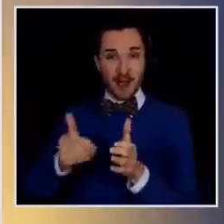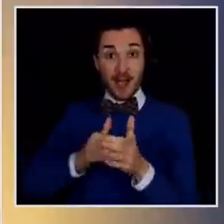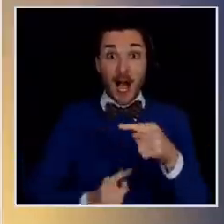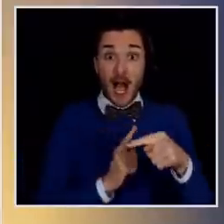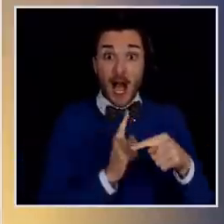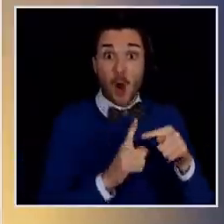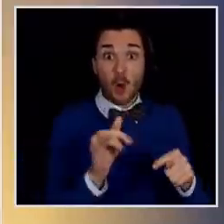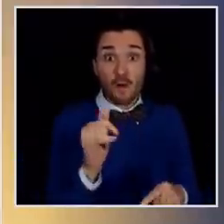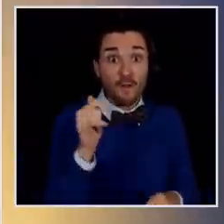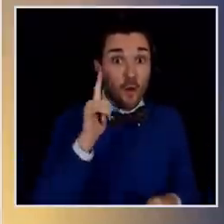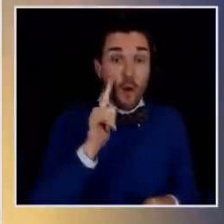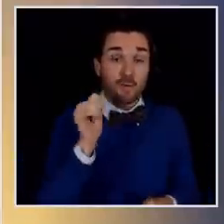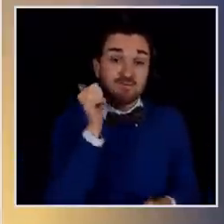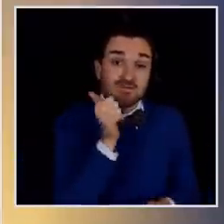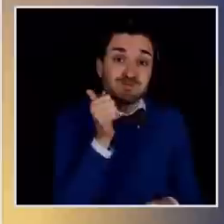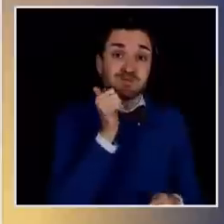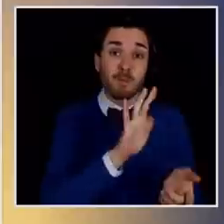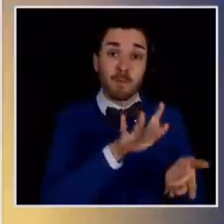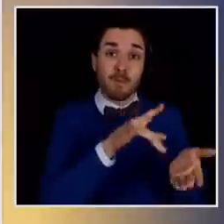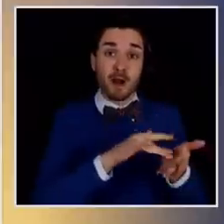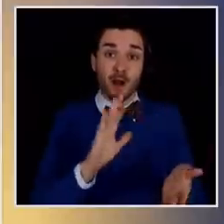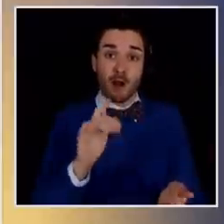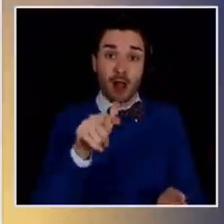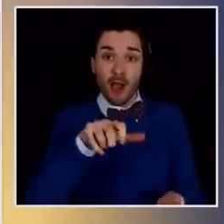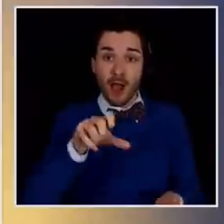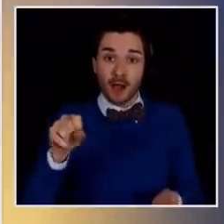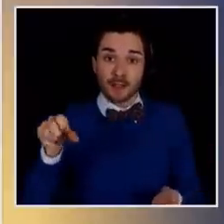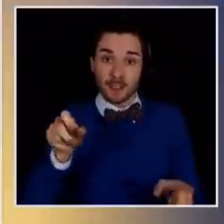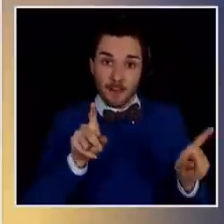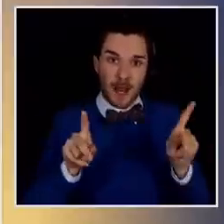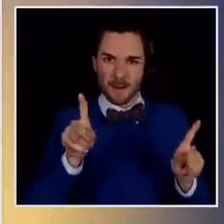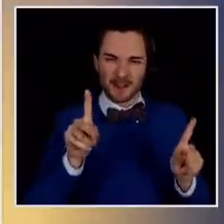America respected around the world again,